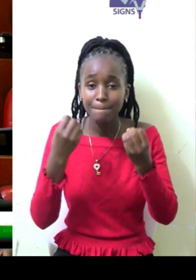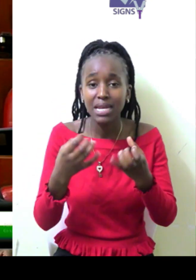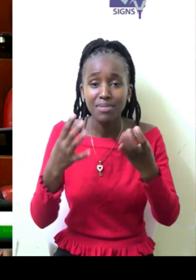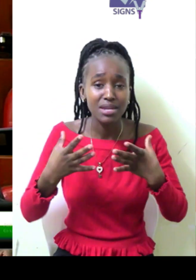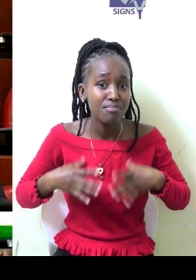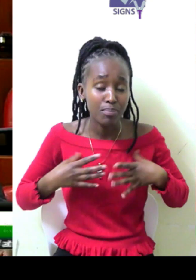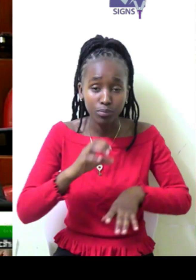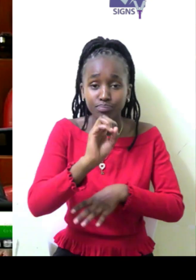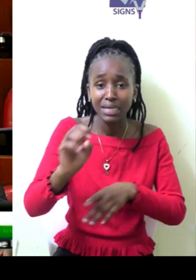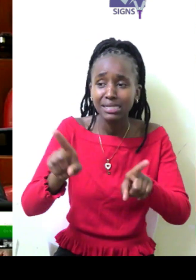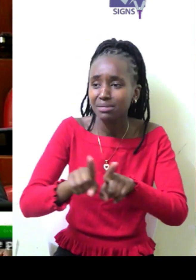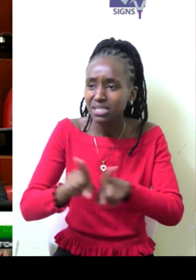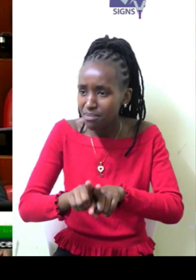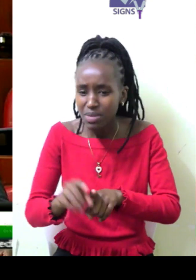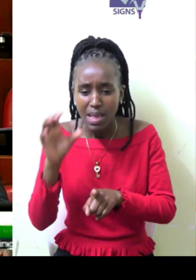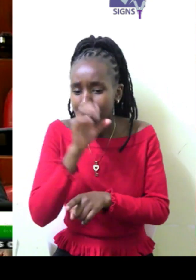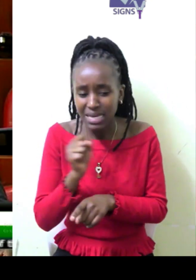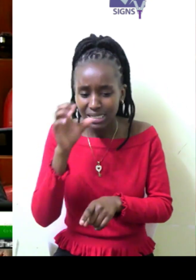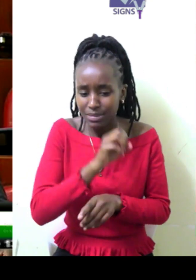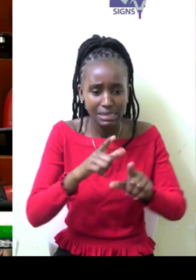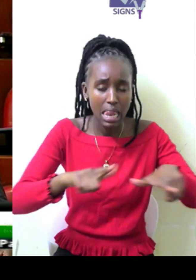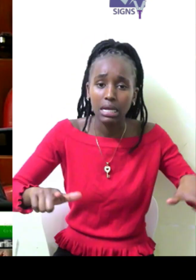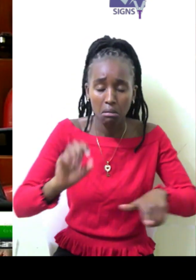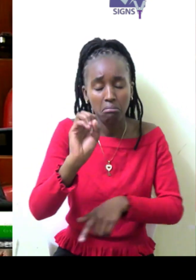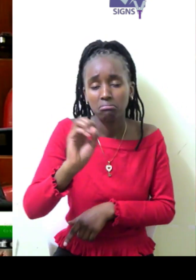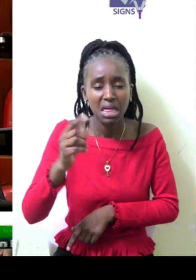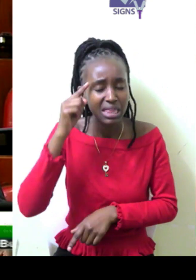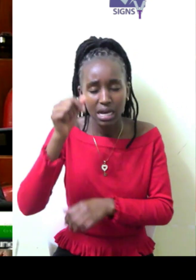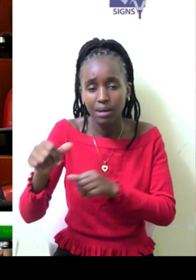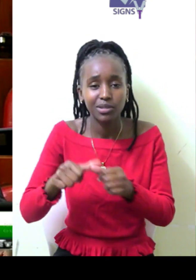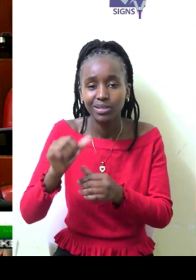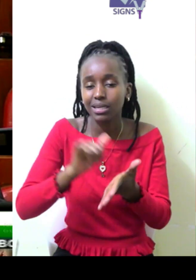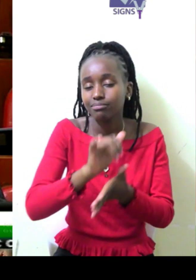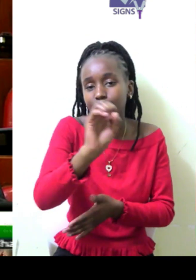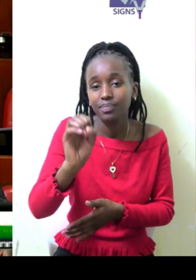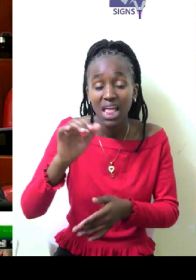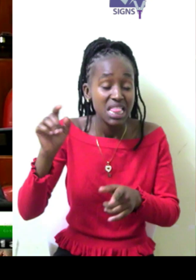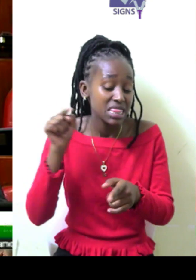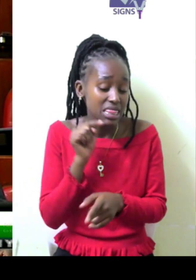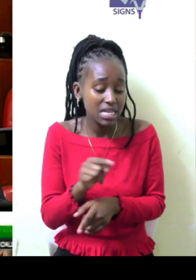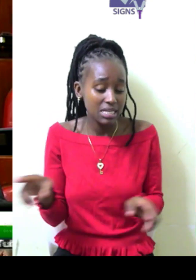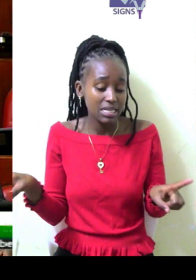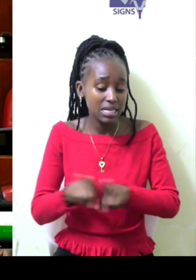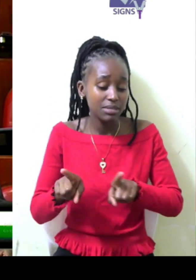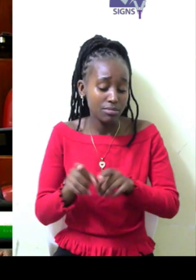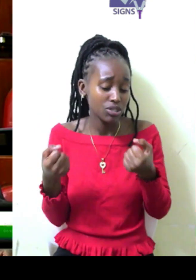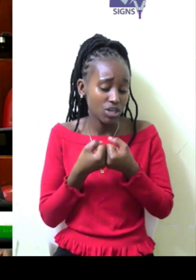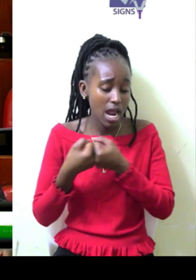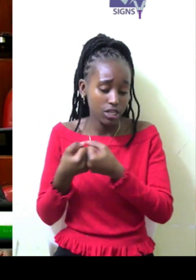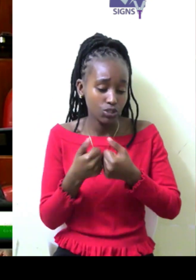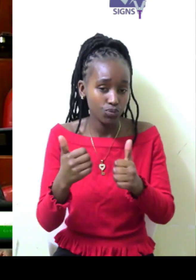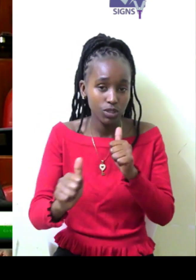inadequate. That is the challenge we are also facing as far as the housing matter is concerned. It is for that reason, Honorable